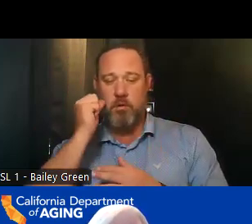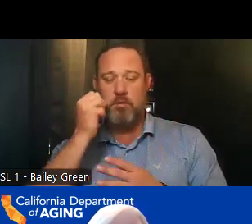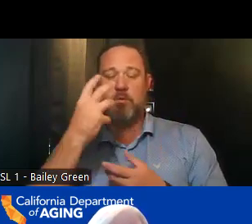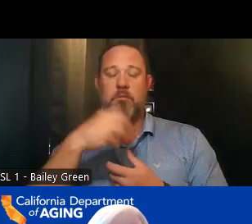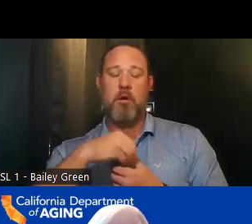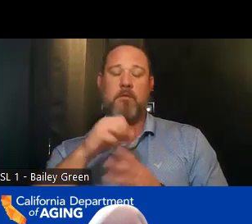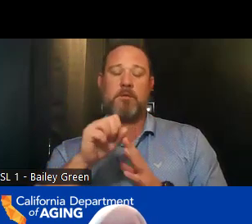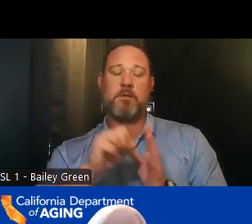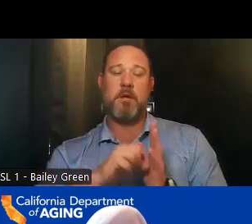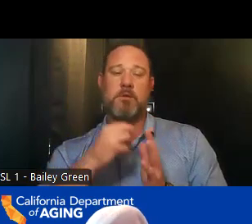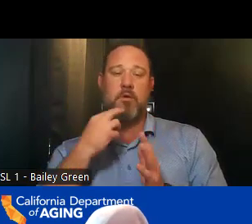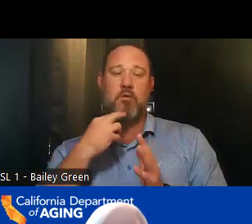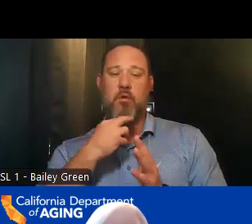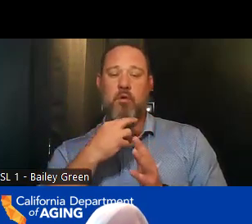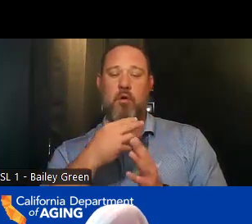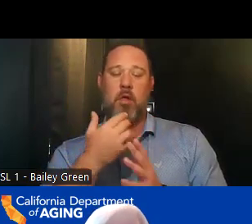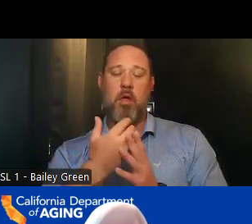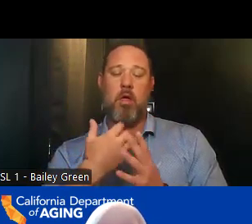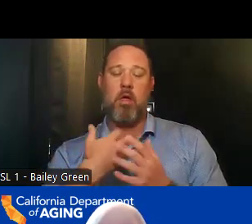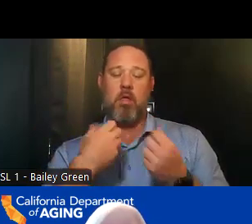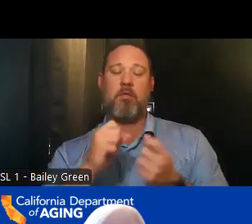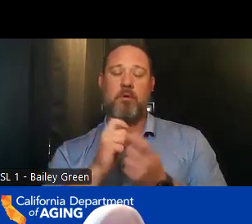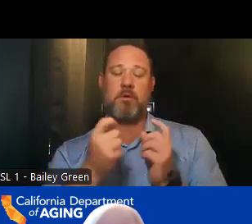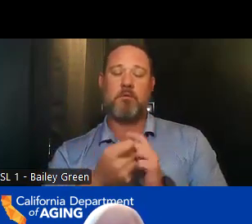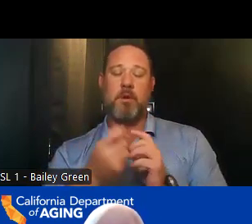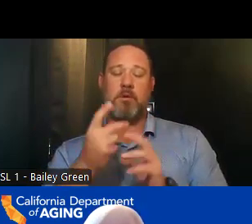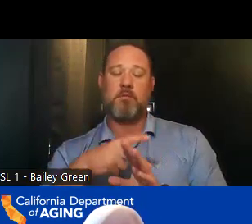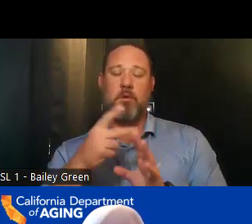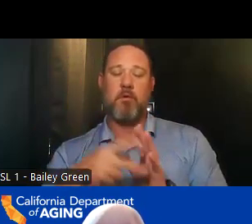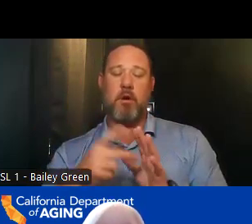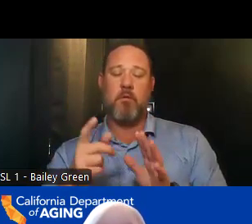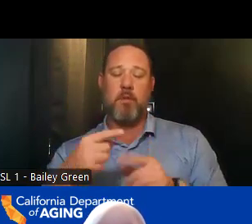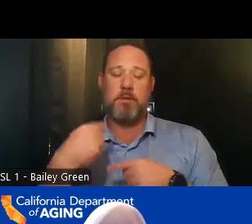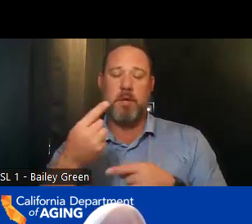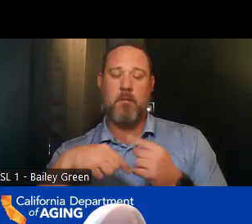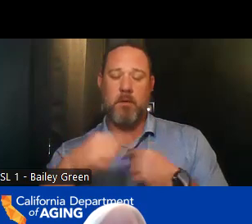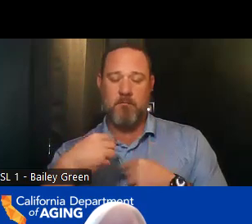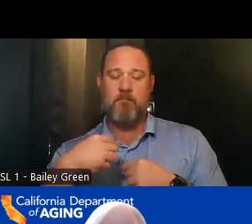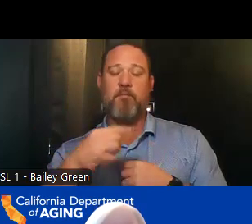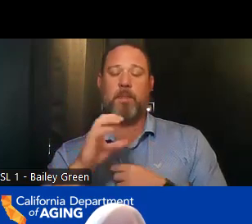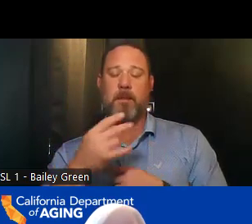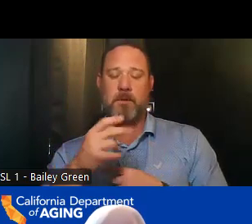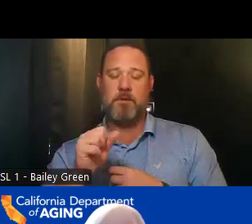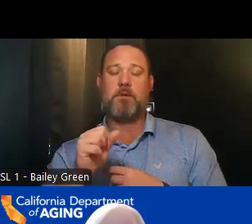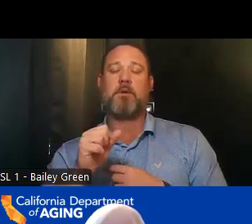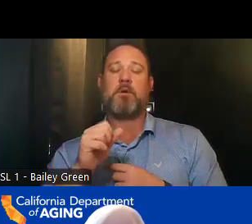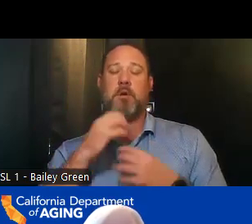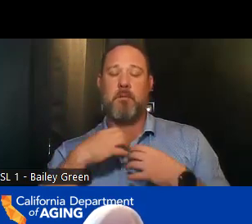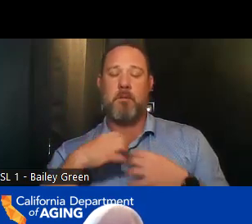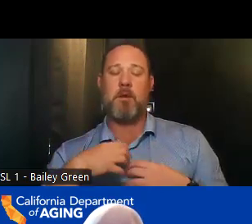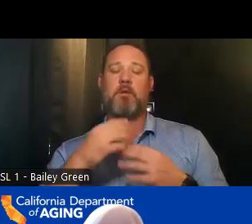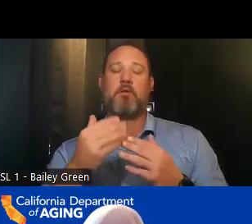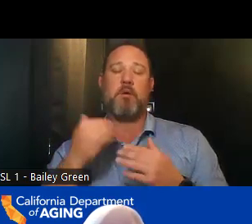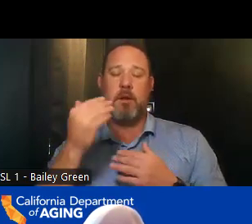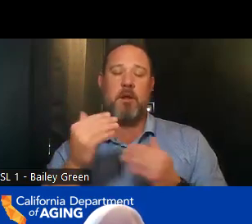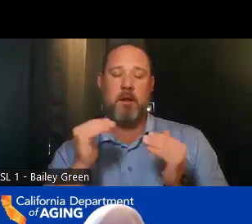state's rural health transformation program application that's coming up. CBHA stands ready with the committee to advance behavioral